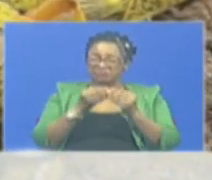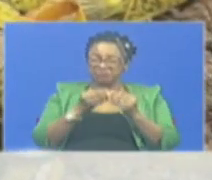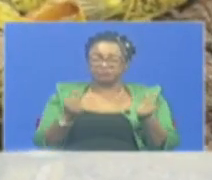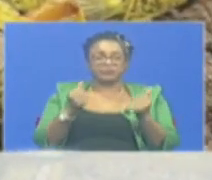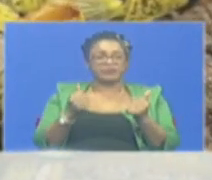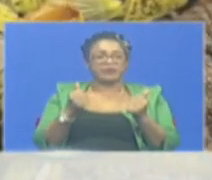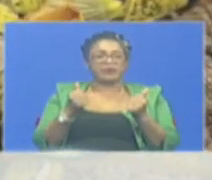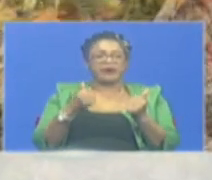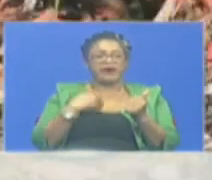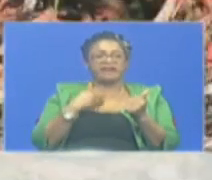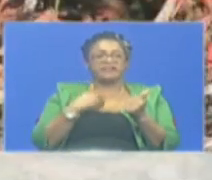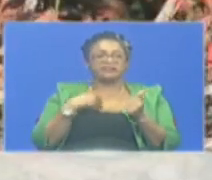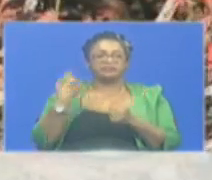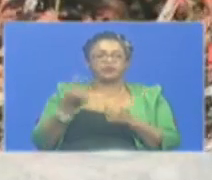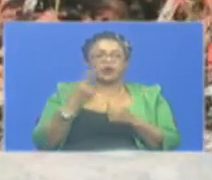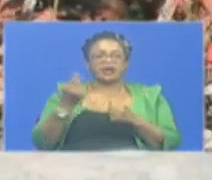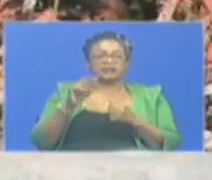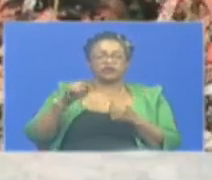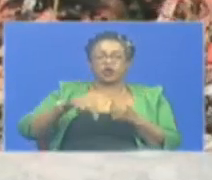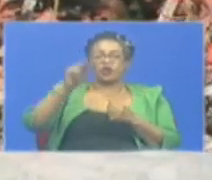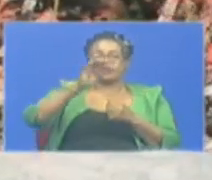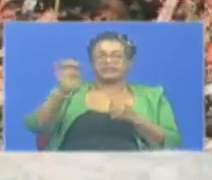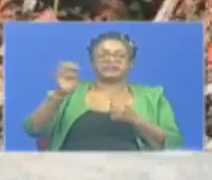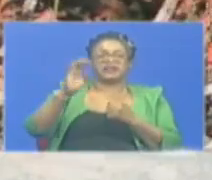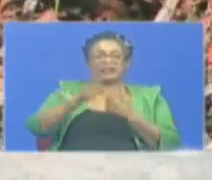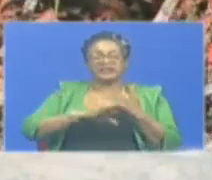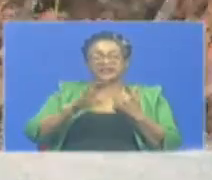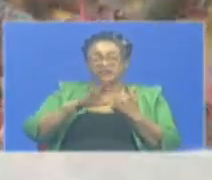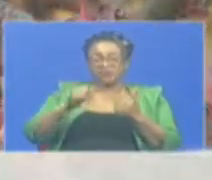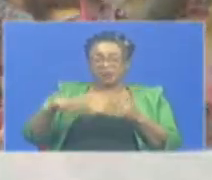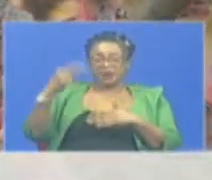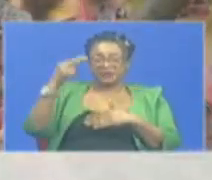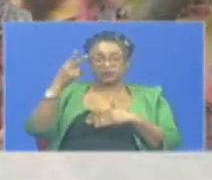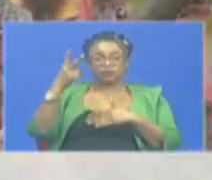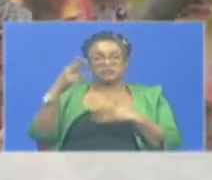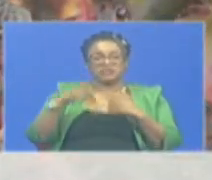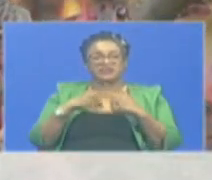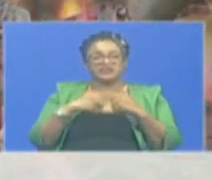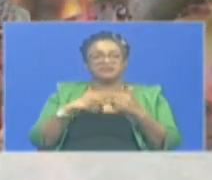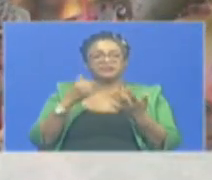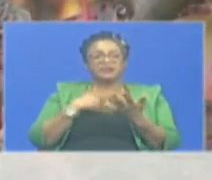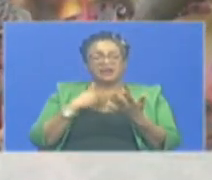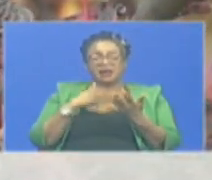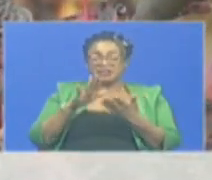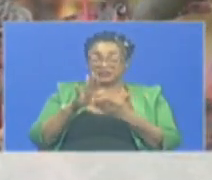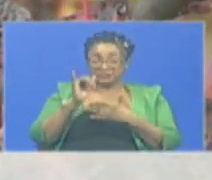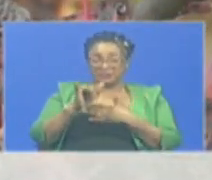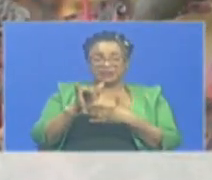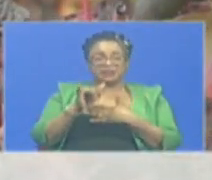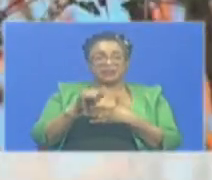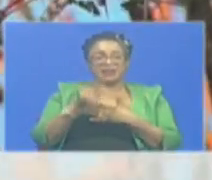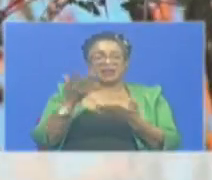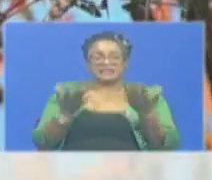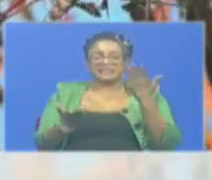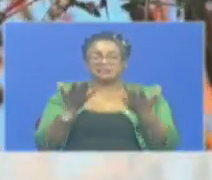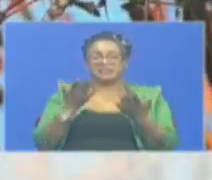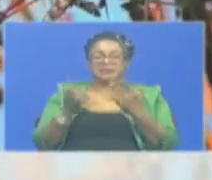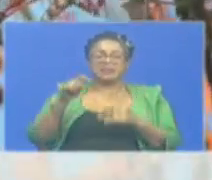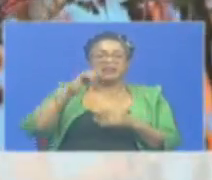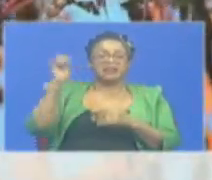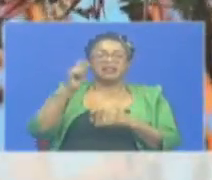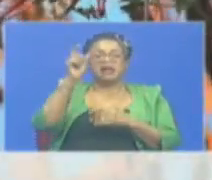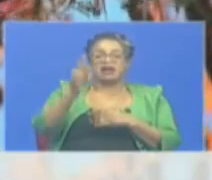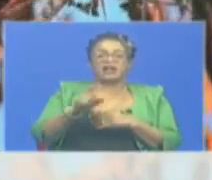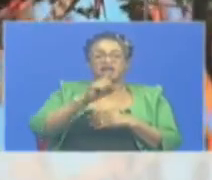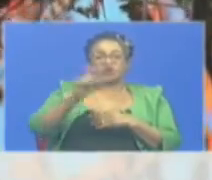only 4 northeastern counties from a high of 27 counties at its peak. An assessment by Kenya Red Cross on the extent